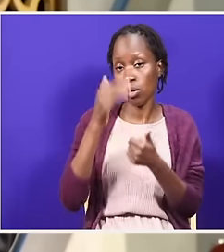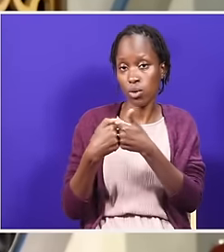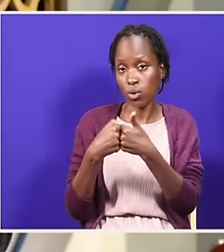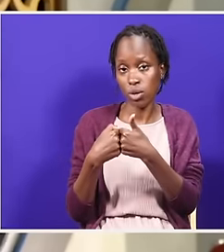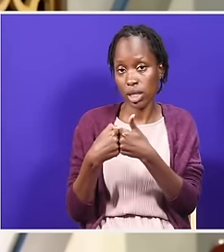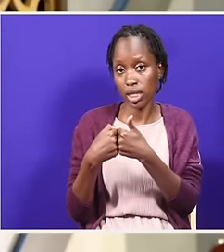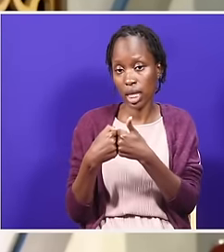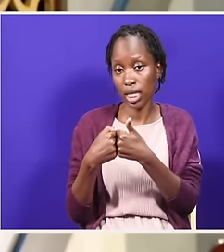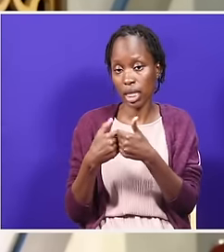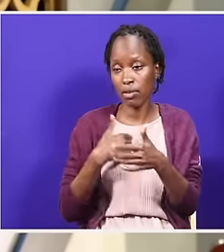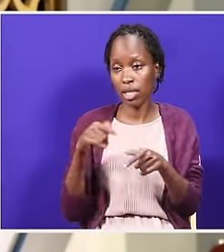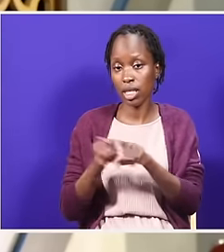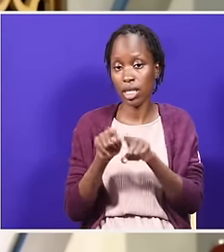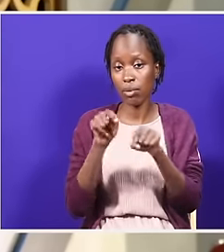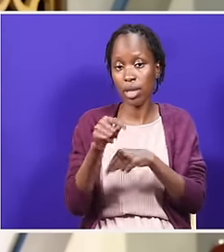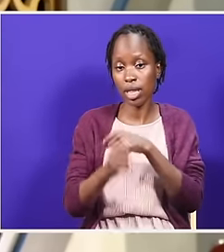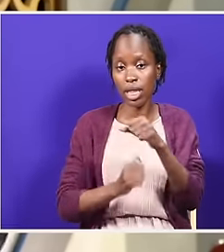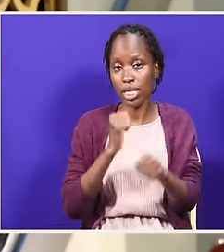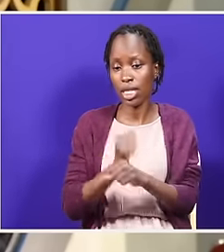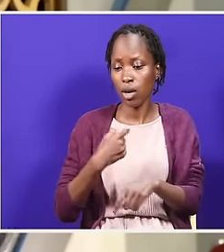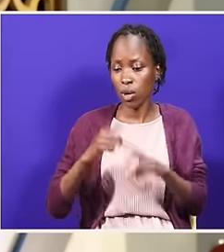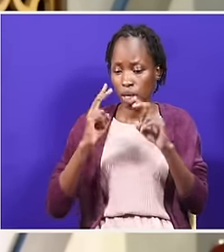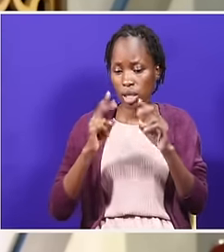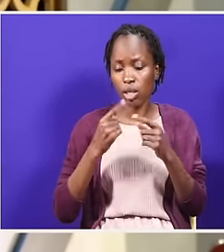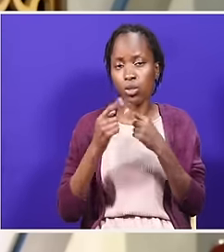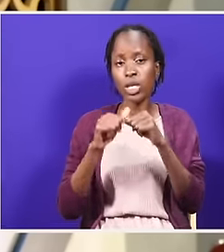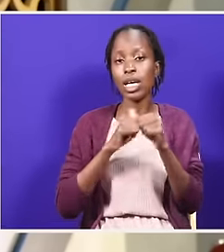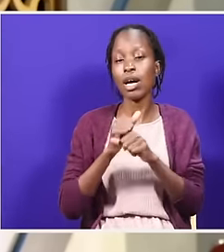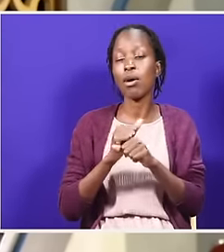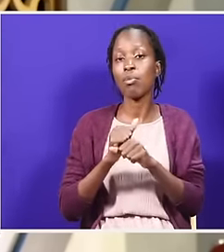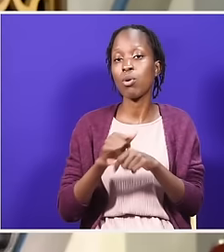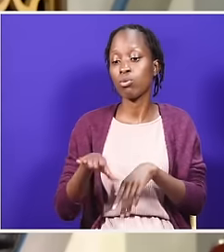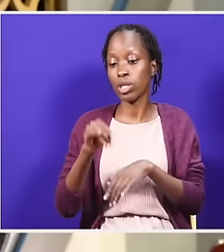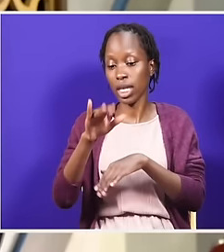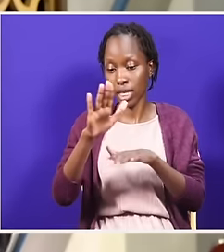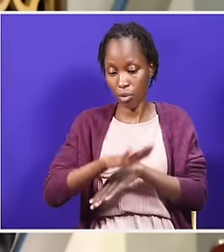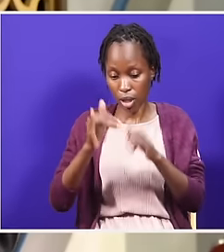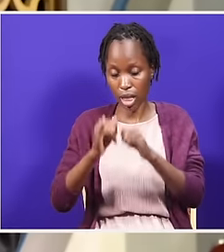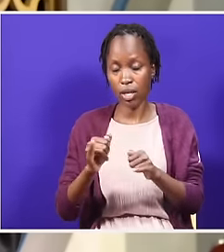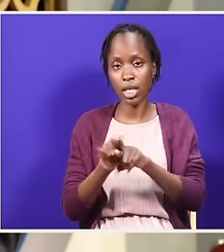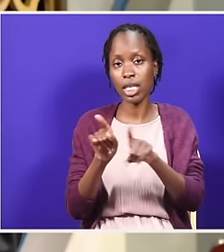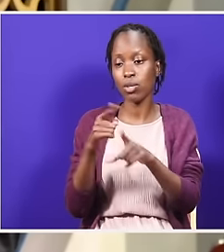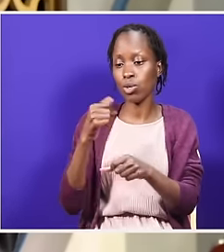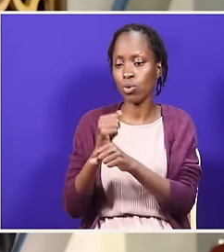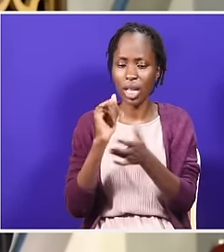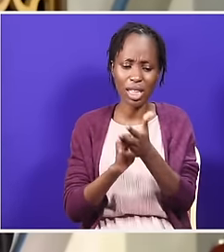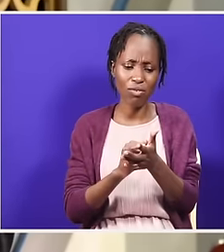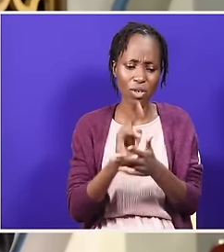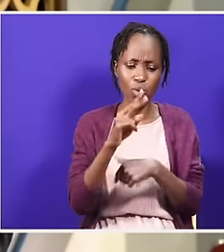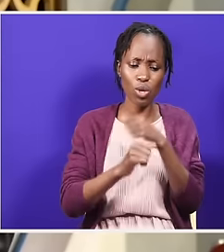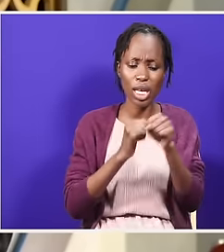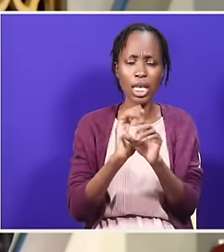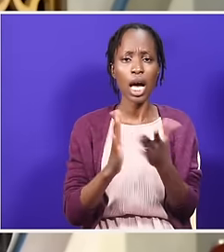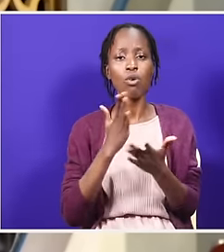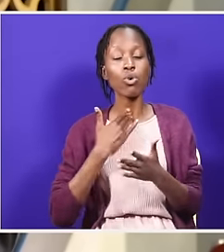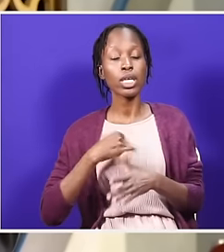forth. This is the year that we're talking about taking a new territory and you've actually been doing this for a little over 2 years now. How can CITAM